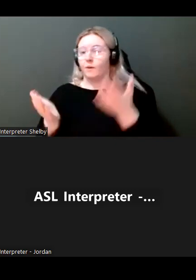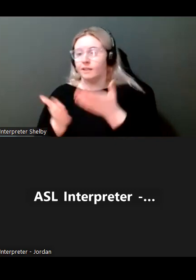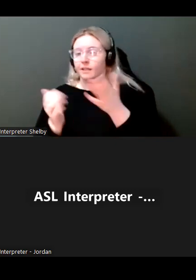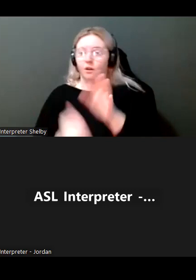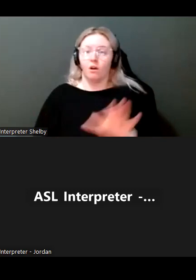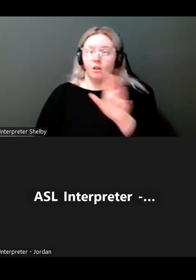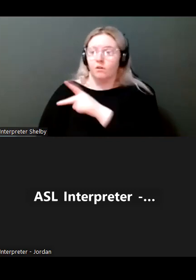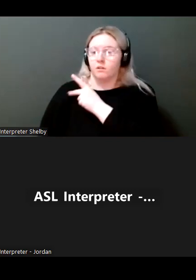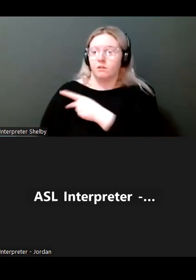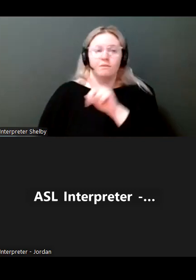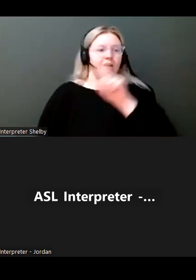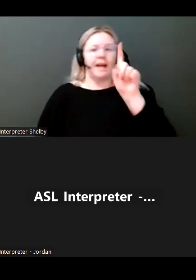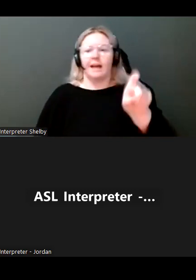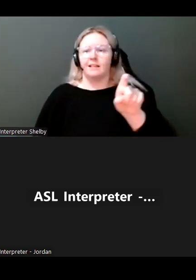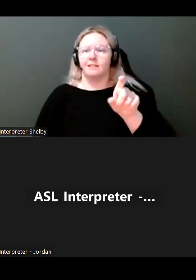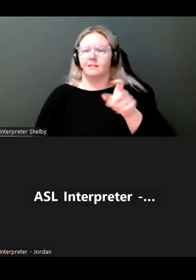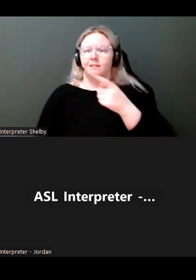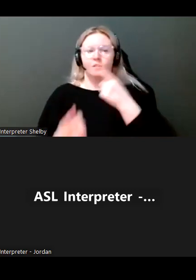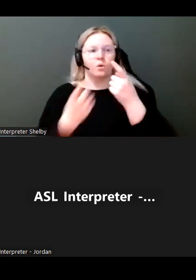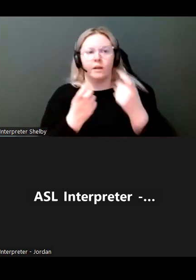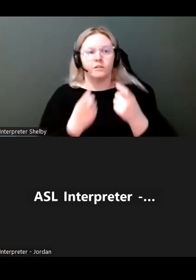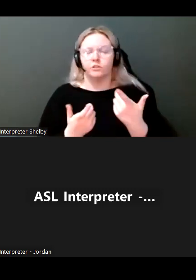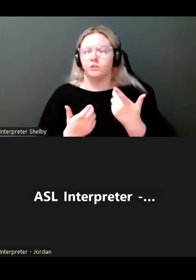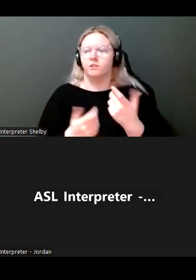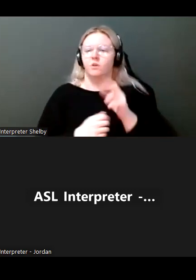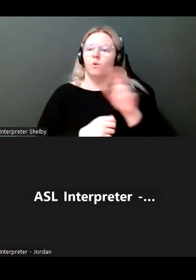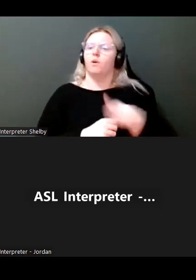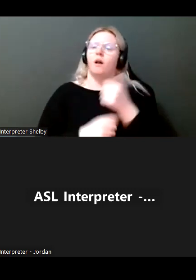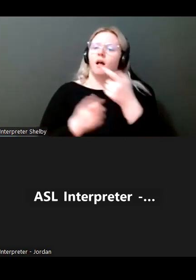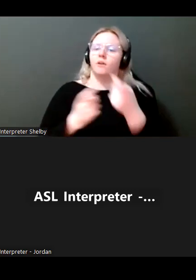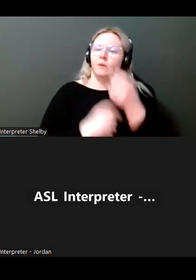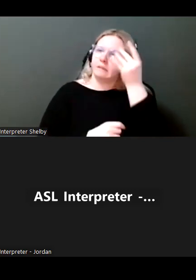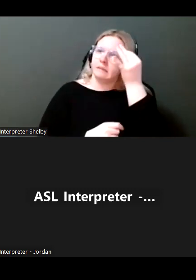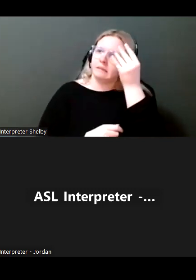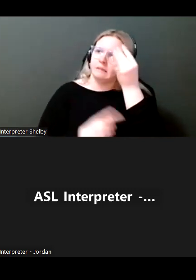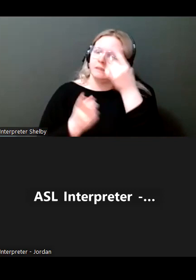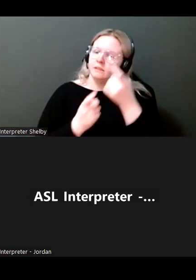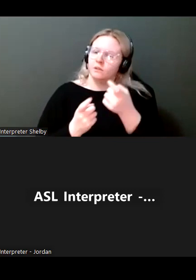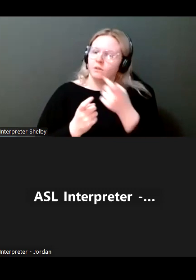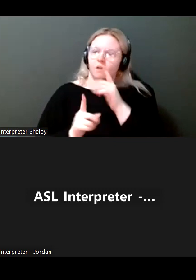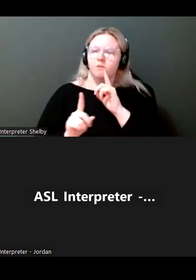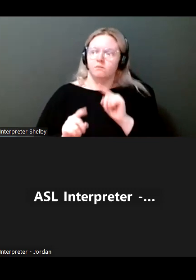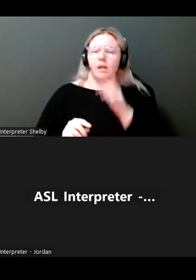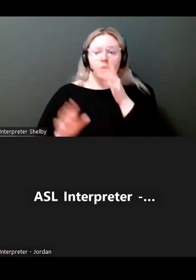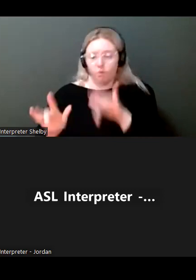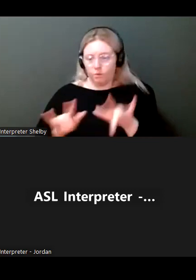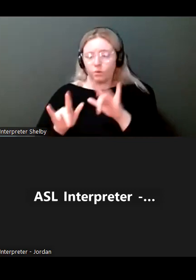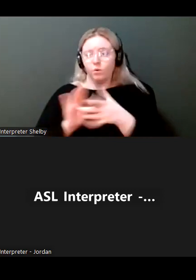ask the questions such as this or get into other questions that might be on your mind. And it will be a recorded